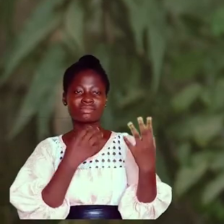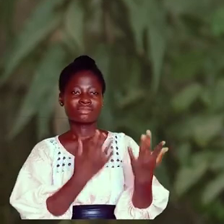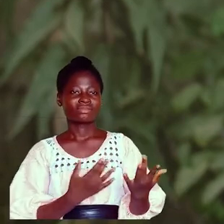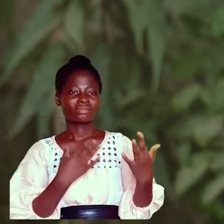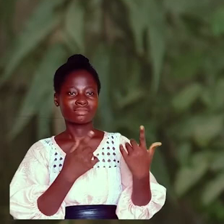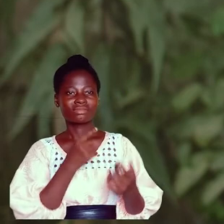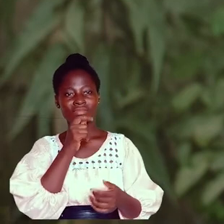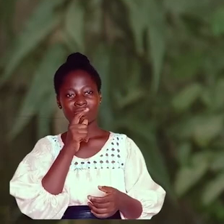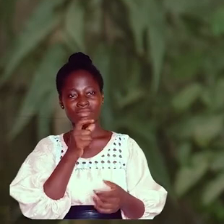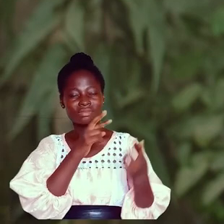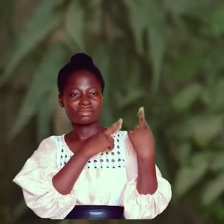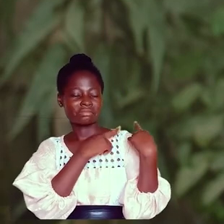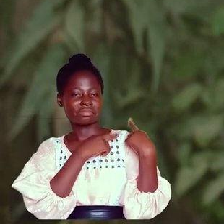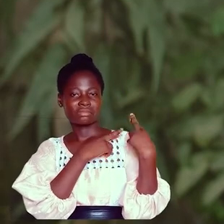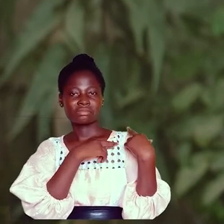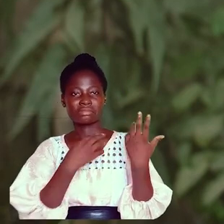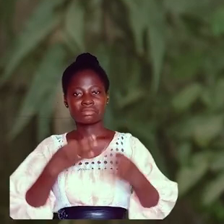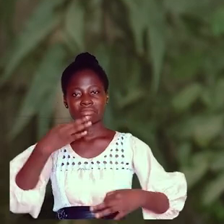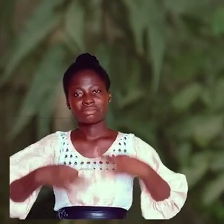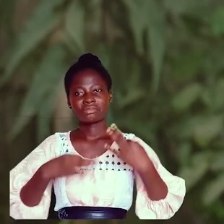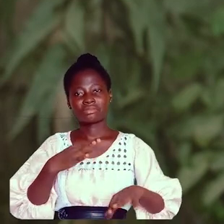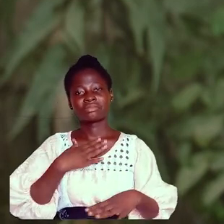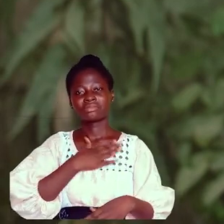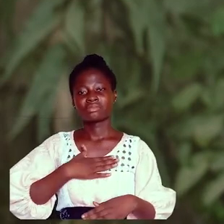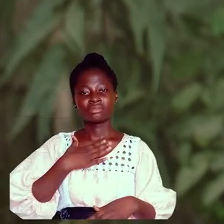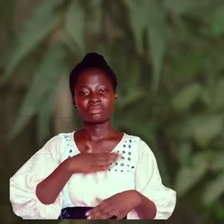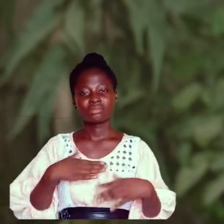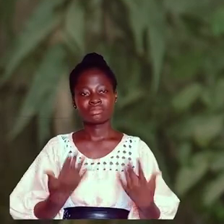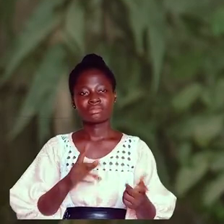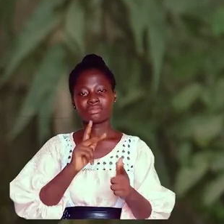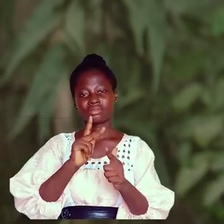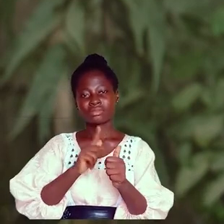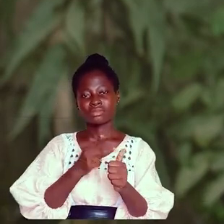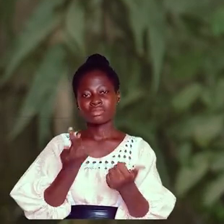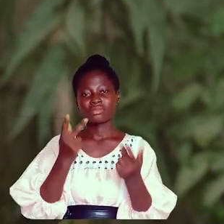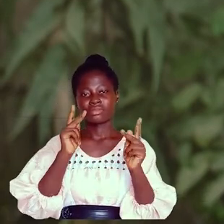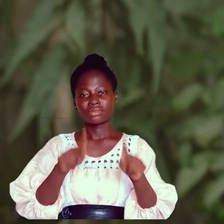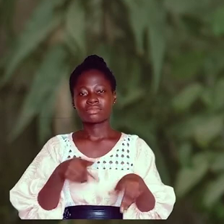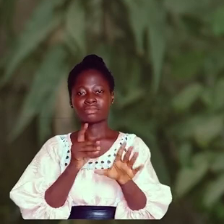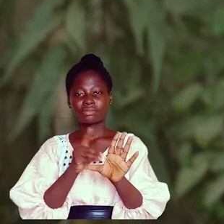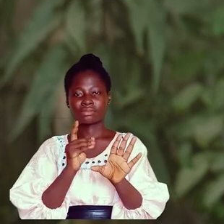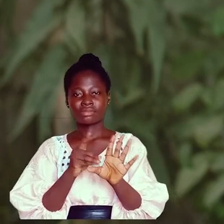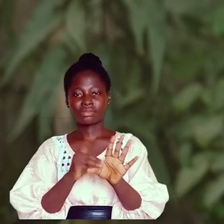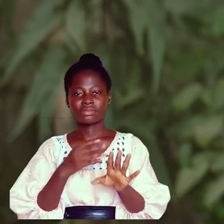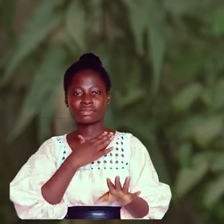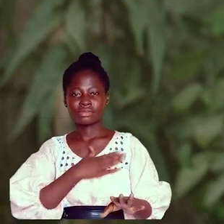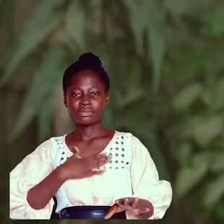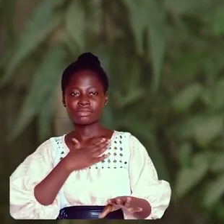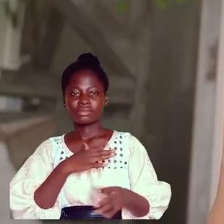waiting. So I think that those who are in charge of dispensing justice, we should please give priority to people with persons